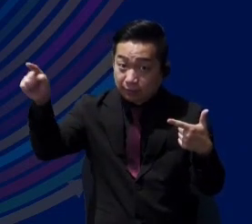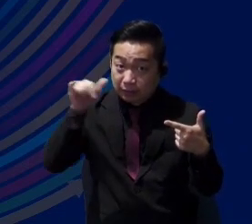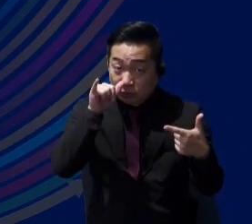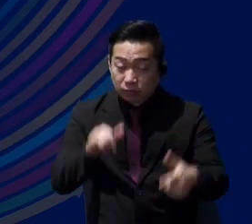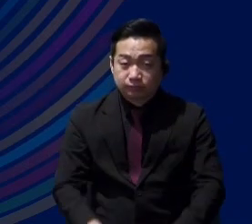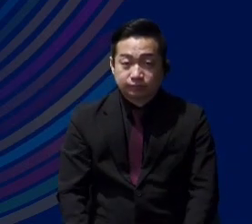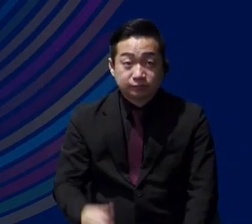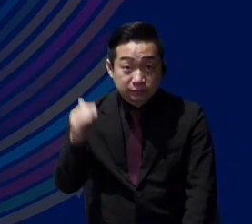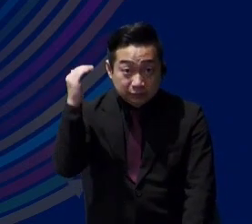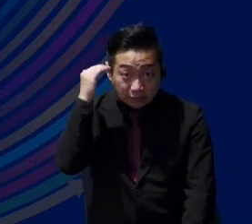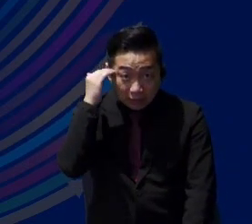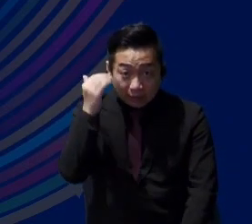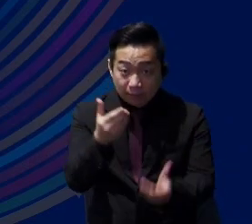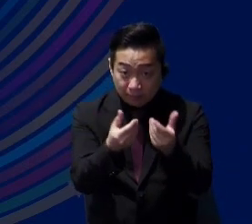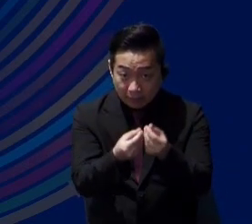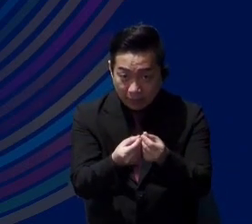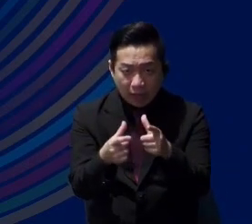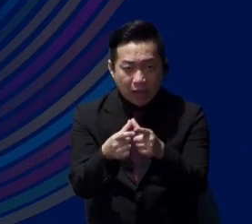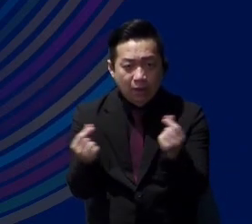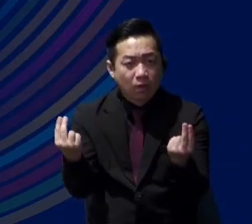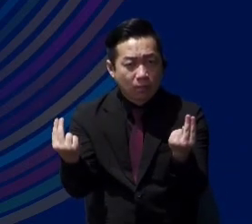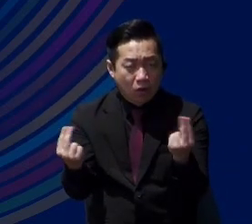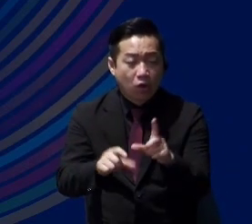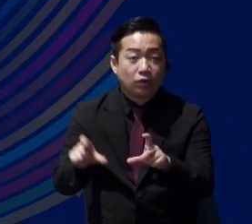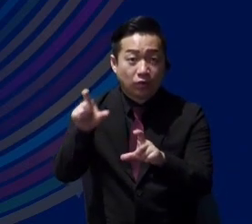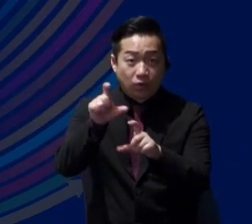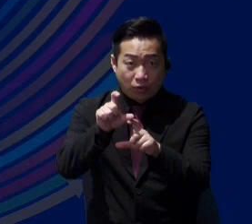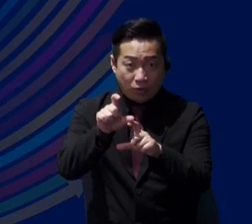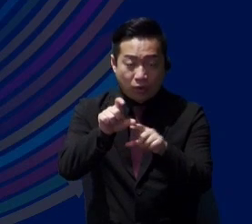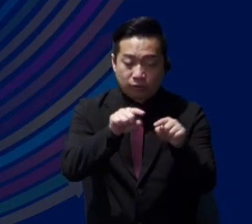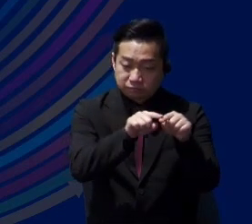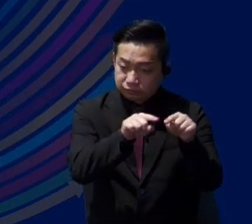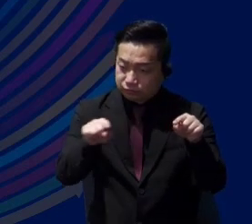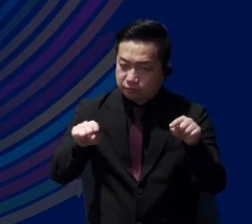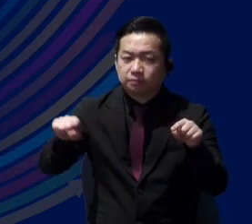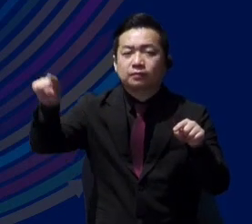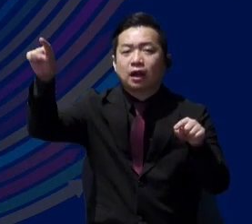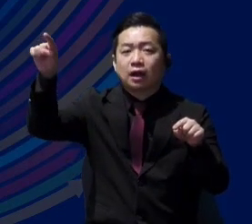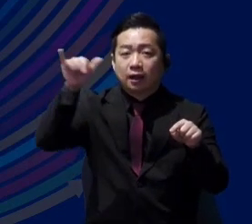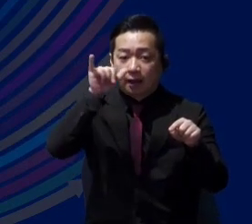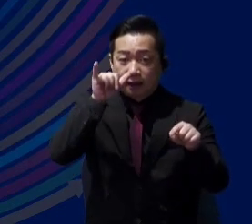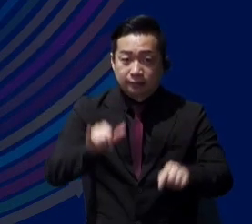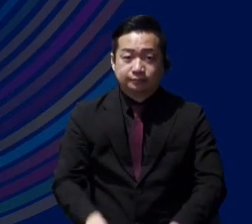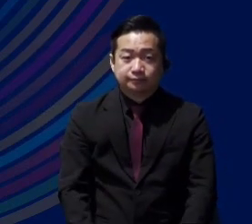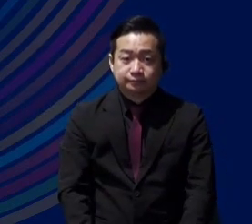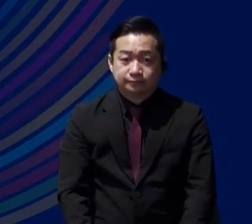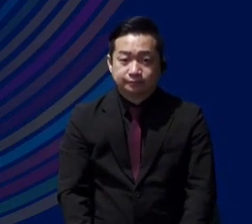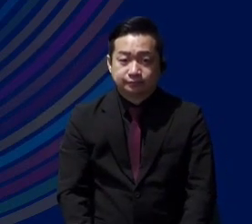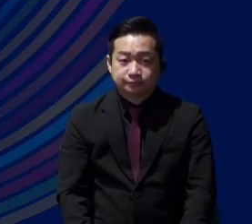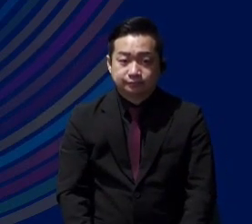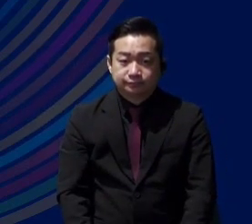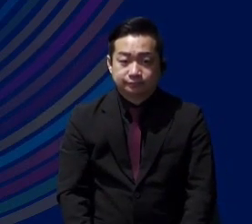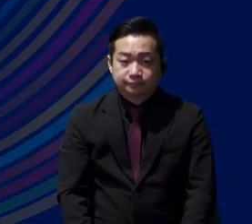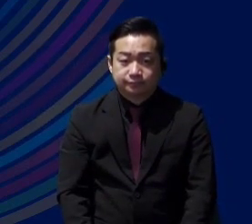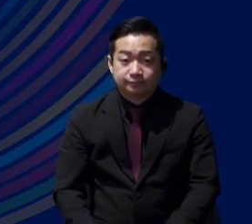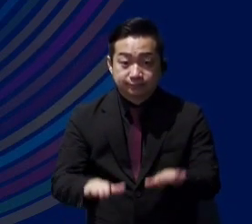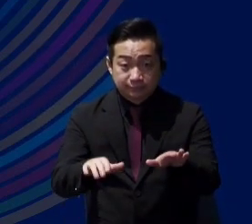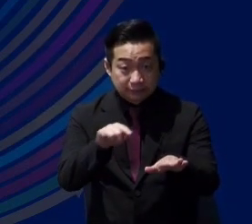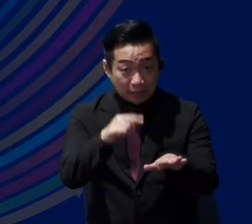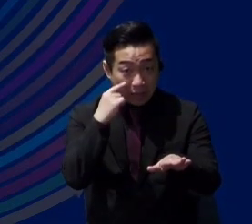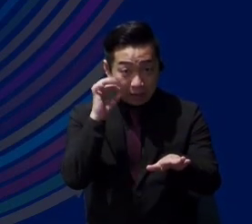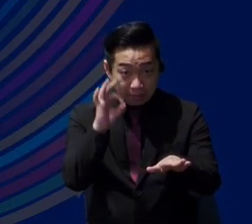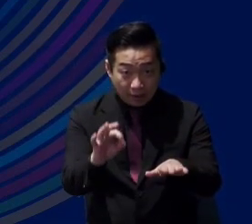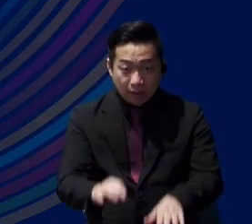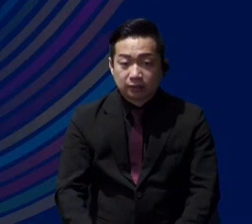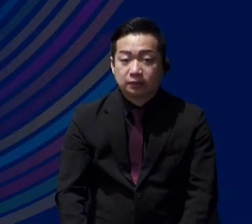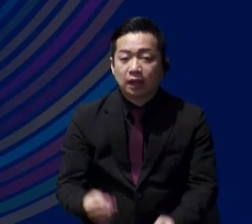Japan, but didn't ask the Japan. And you can see in here, in comparison, in